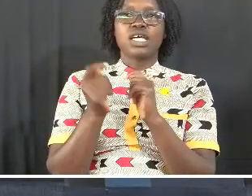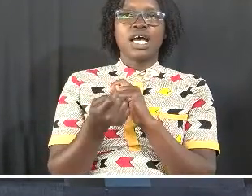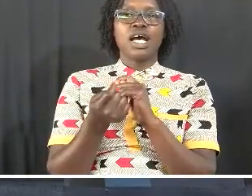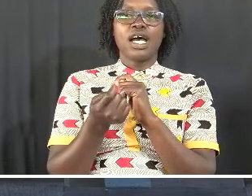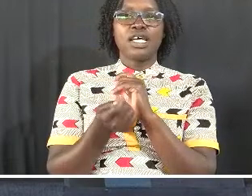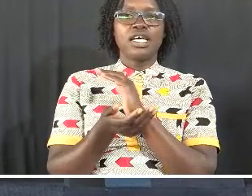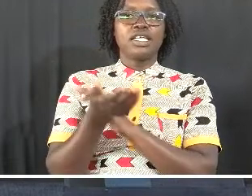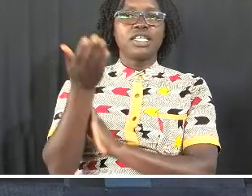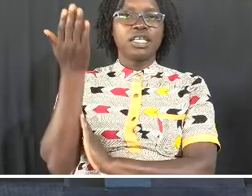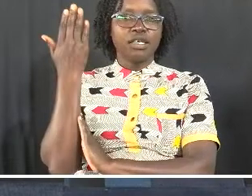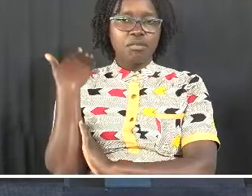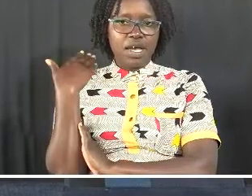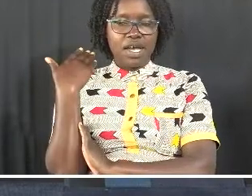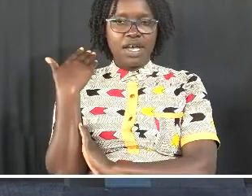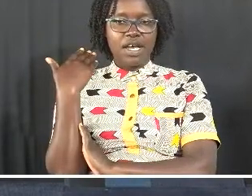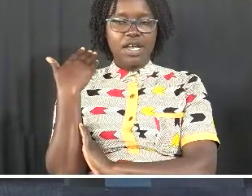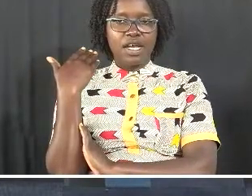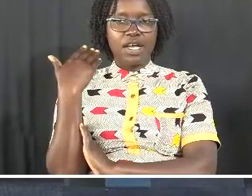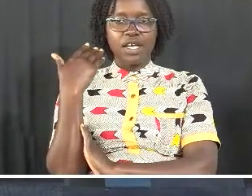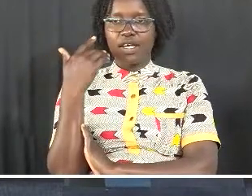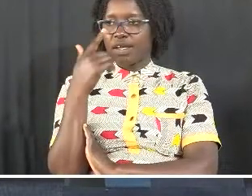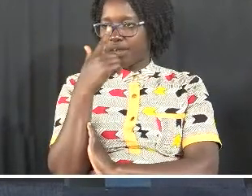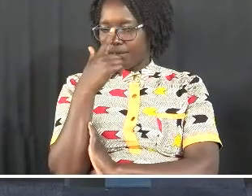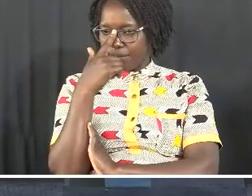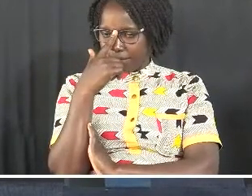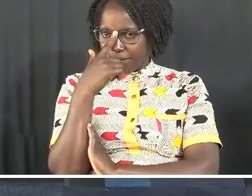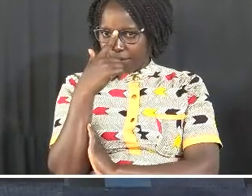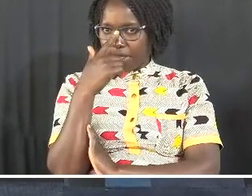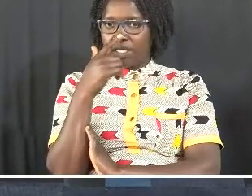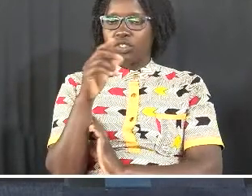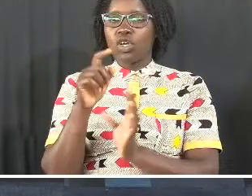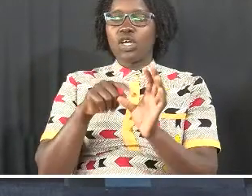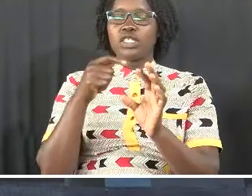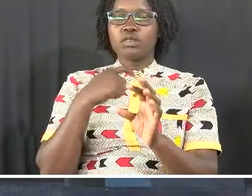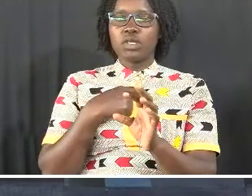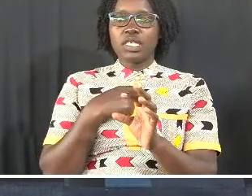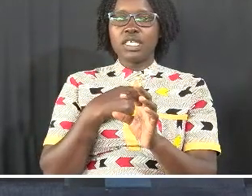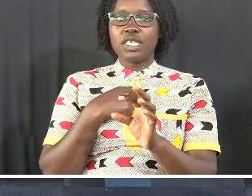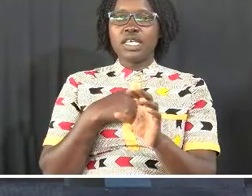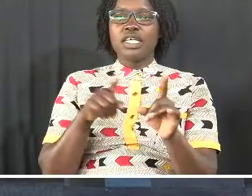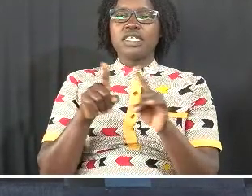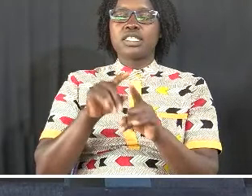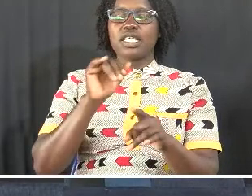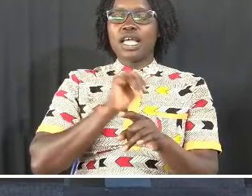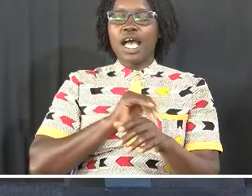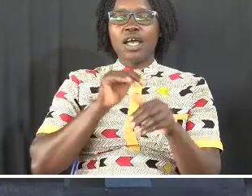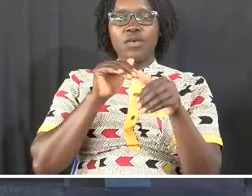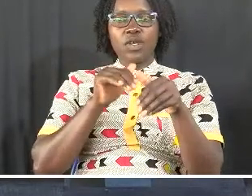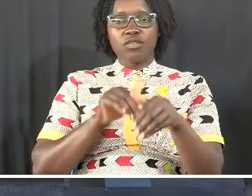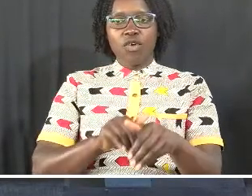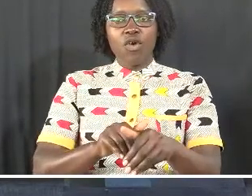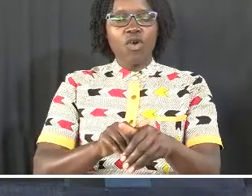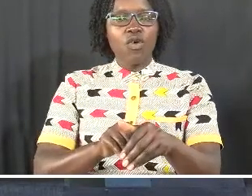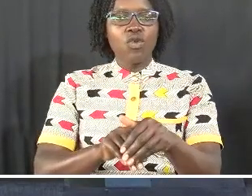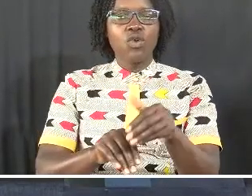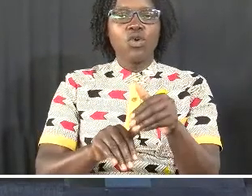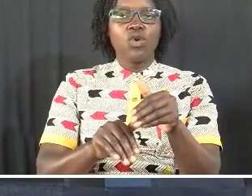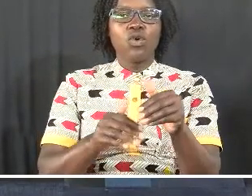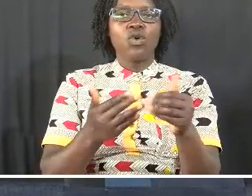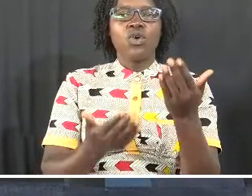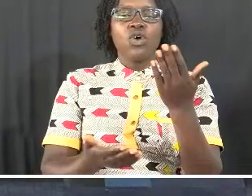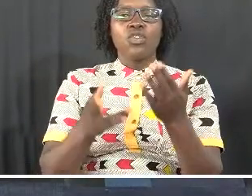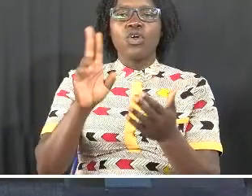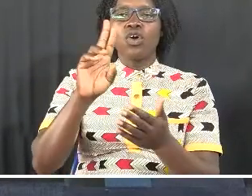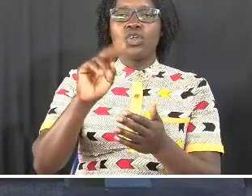No turning back. Though no one joins me, still I will